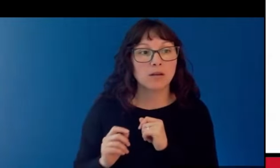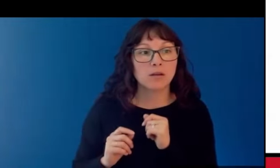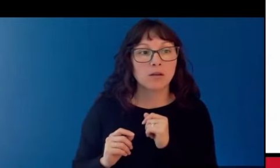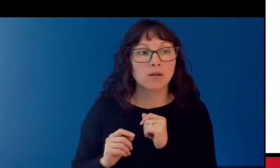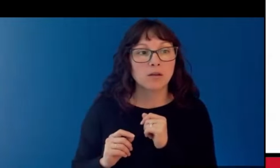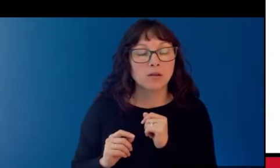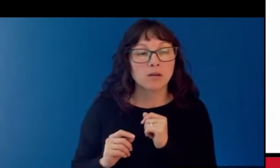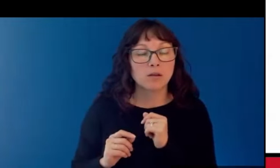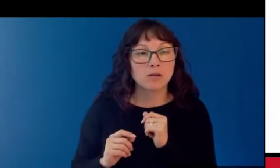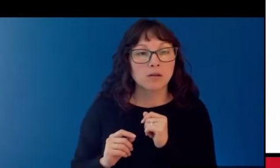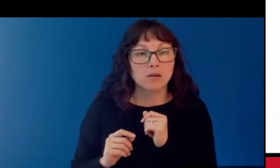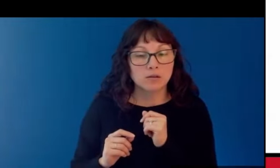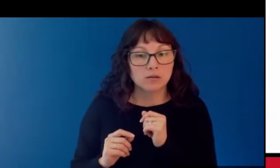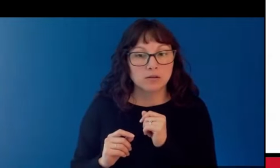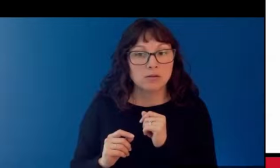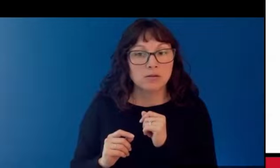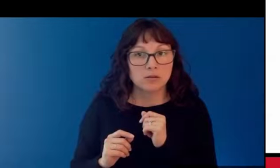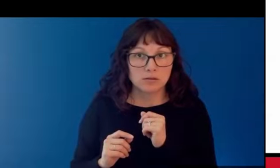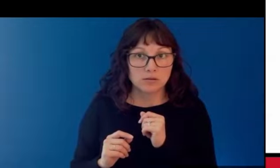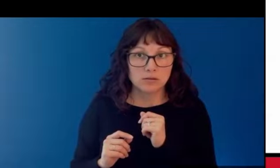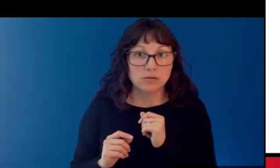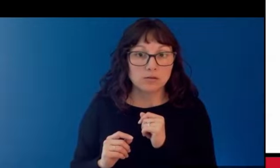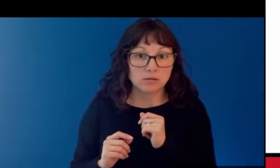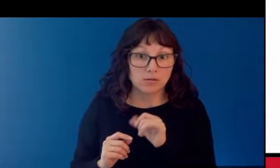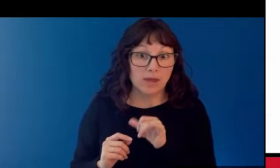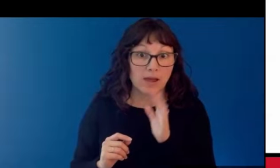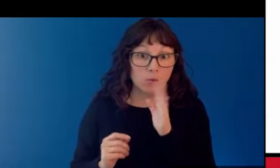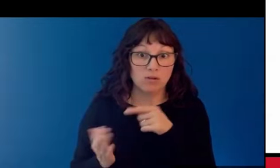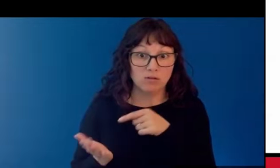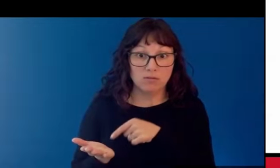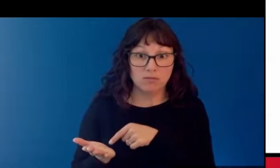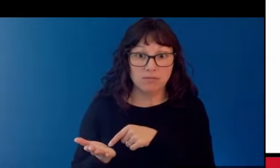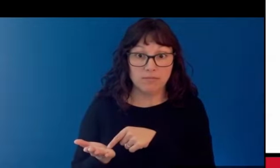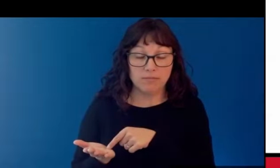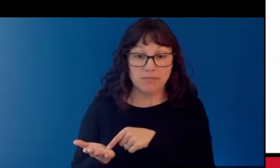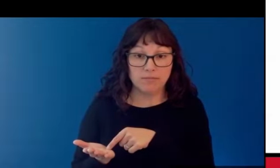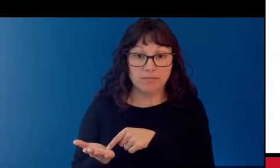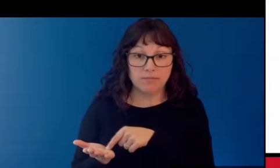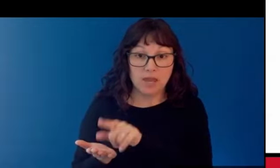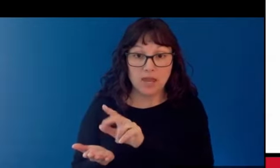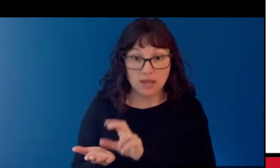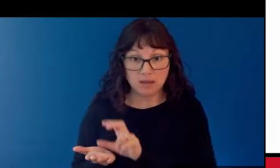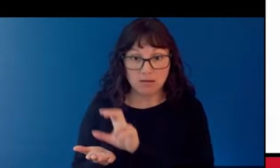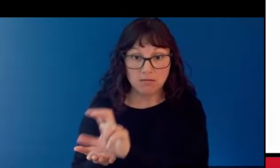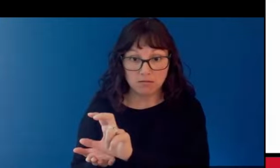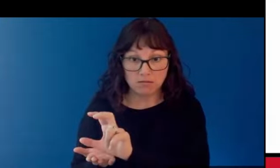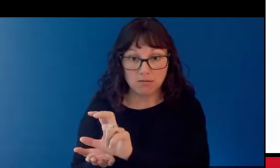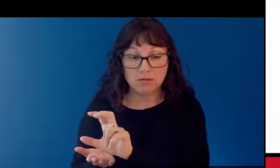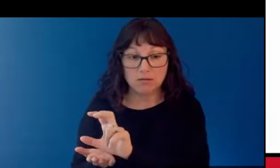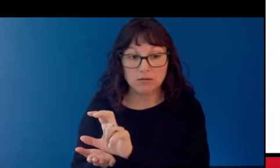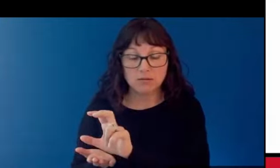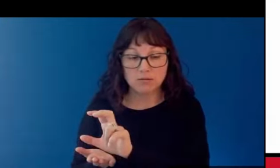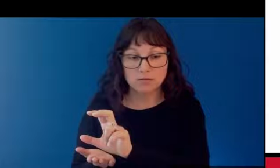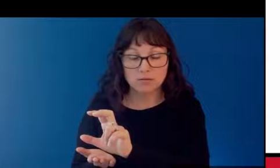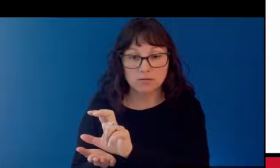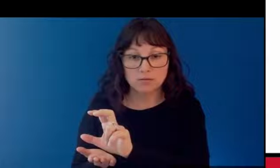to essentially pay you out what it was worth at the